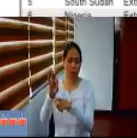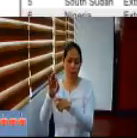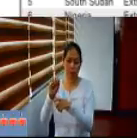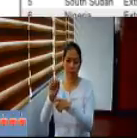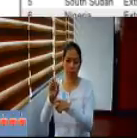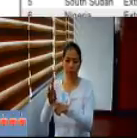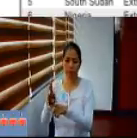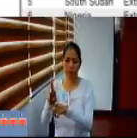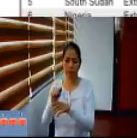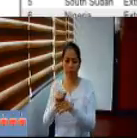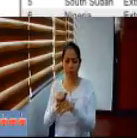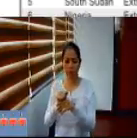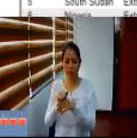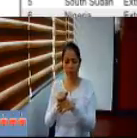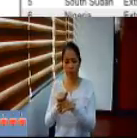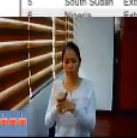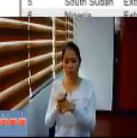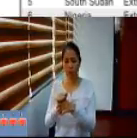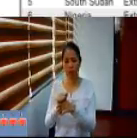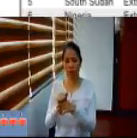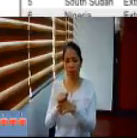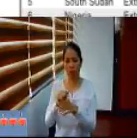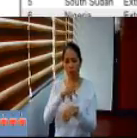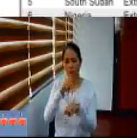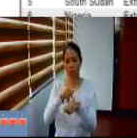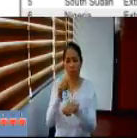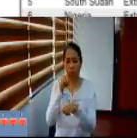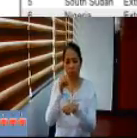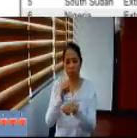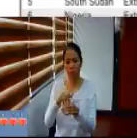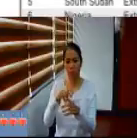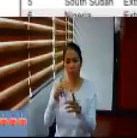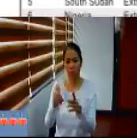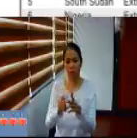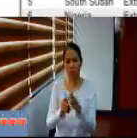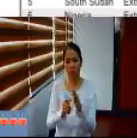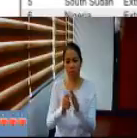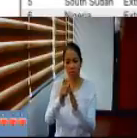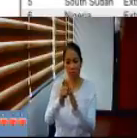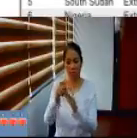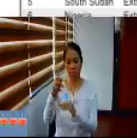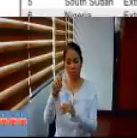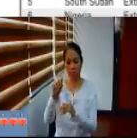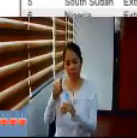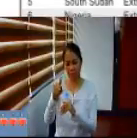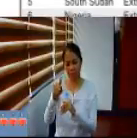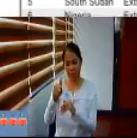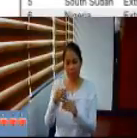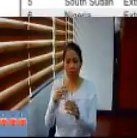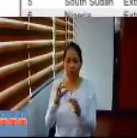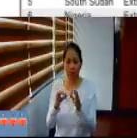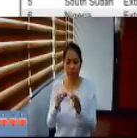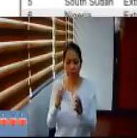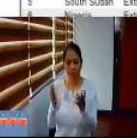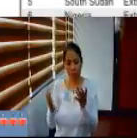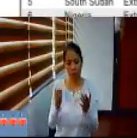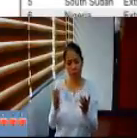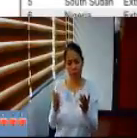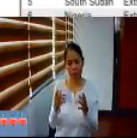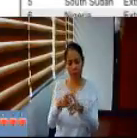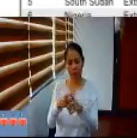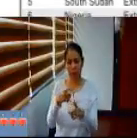on the top 10. But I could tell you that if we compare ourselves to countries like from the South Pacific